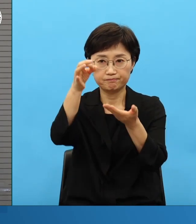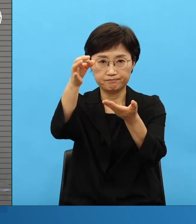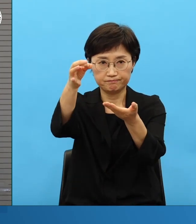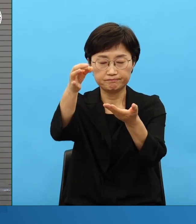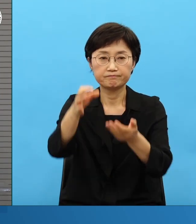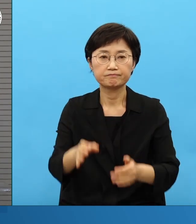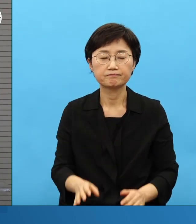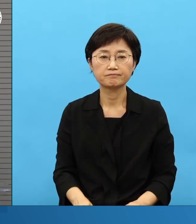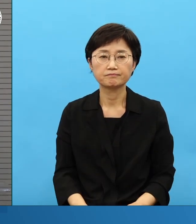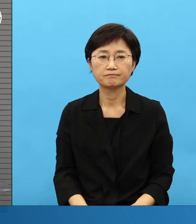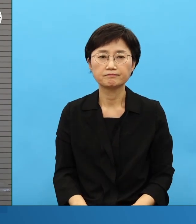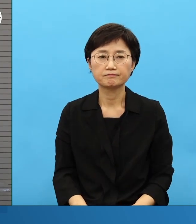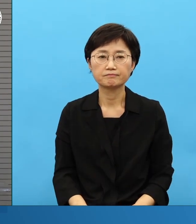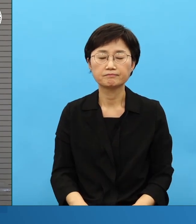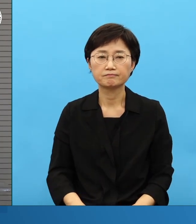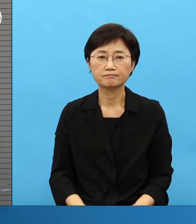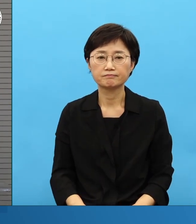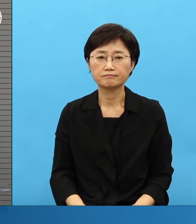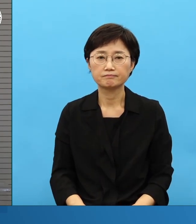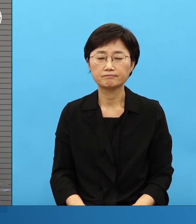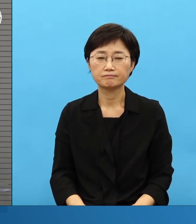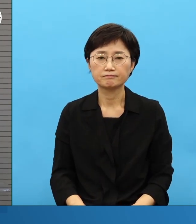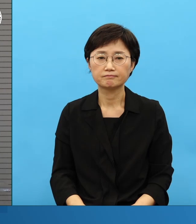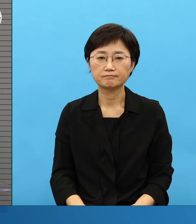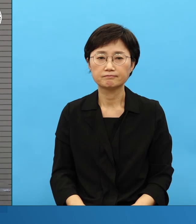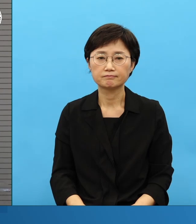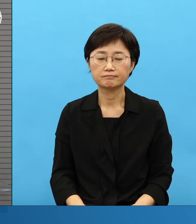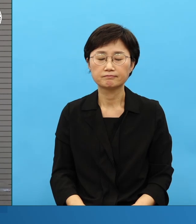give our prepared offering unto God as we sing hymn 122 together.